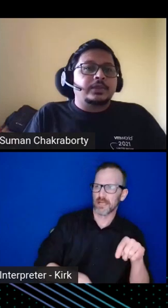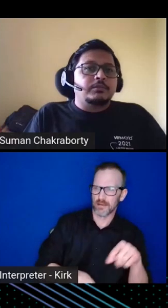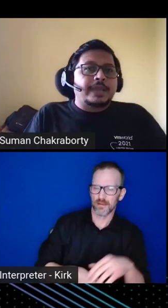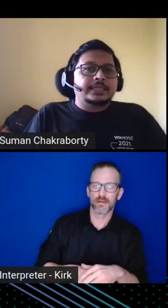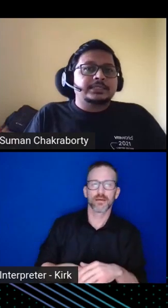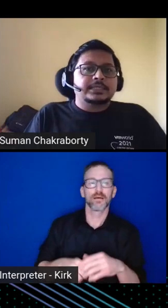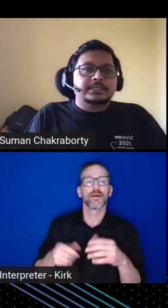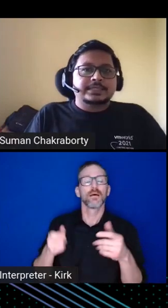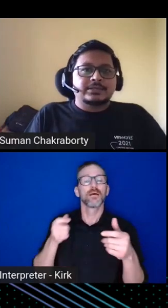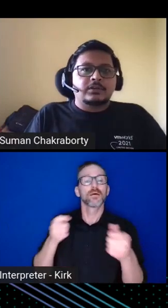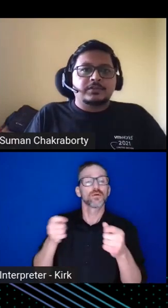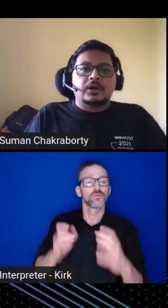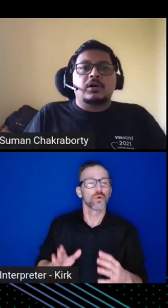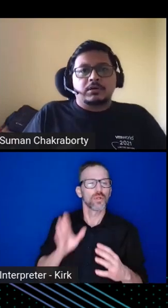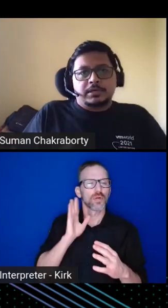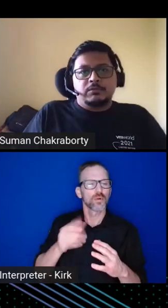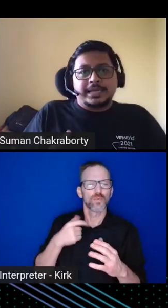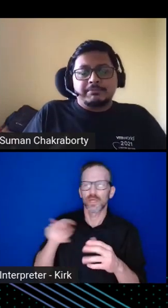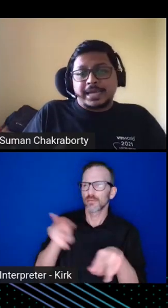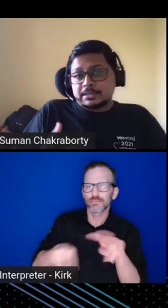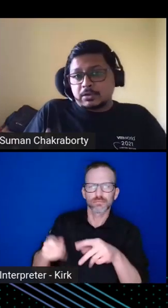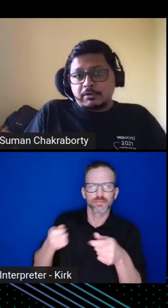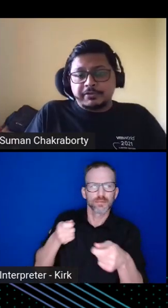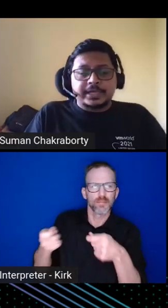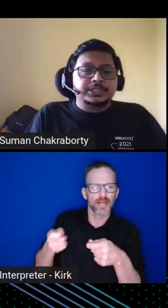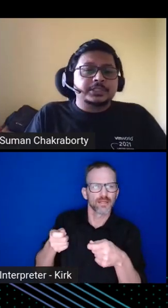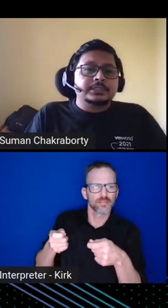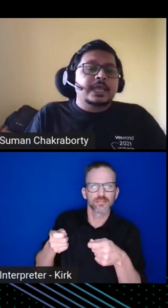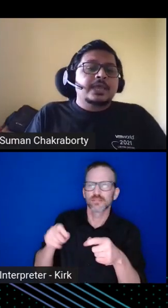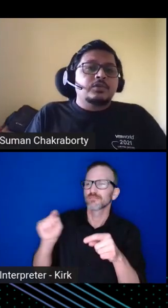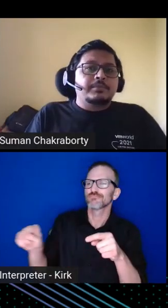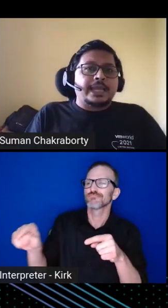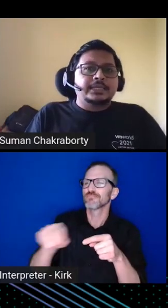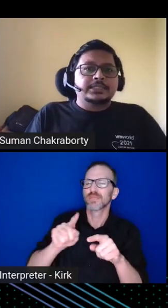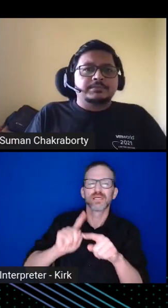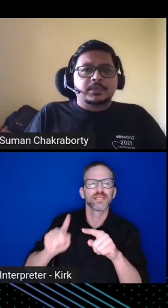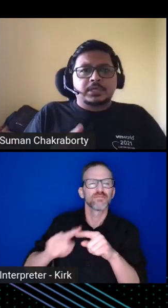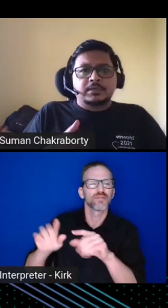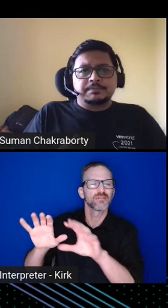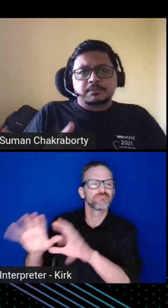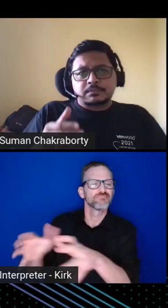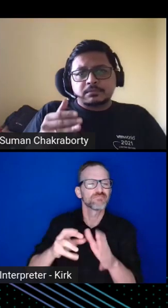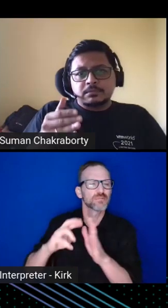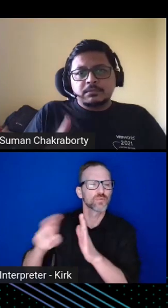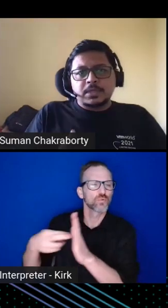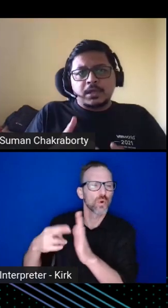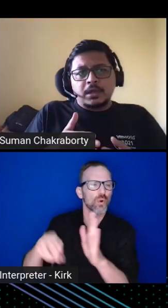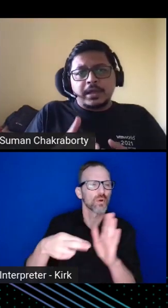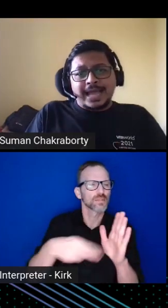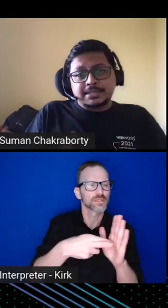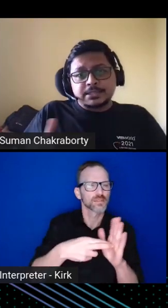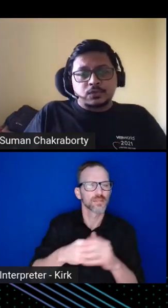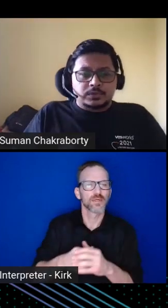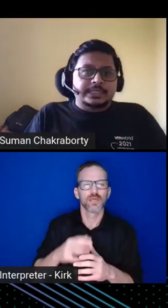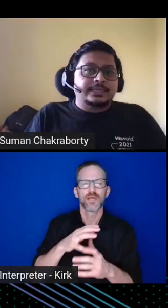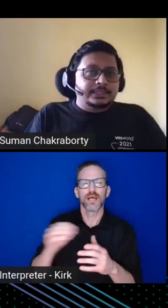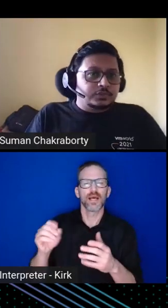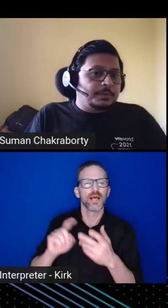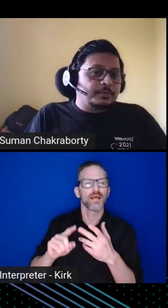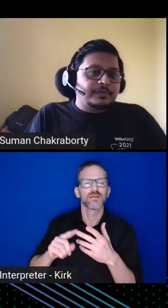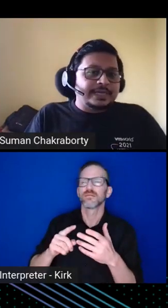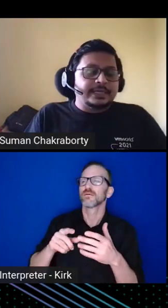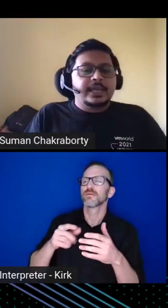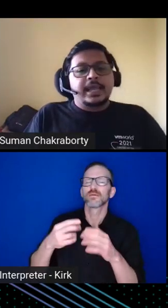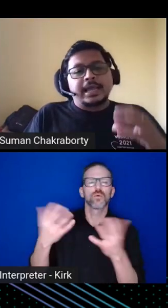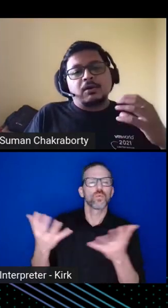controller, you manage the set of or you manage the configurations, you manage the access rules that needs